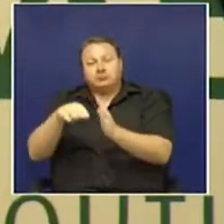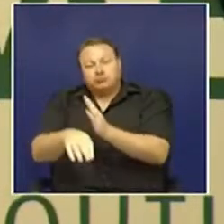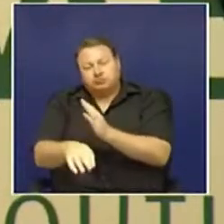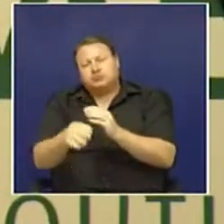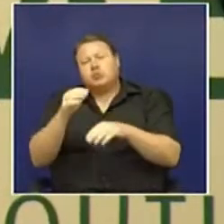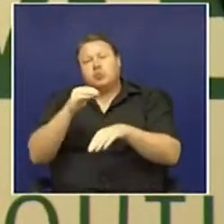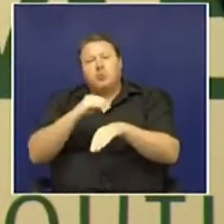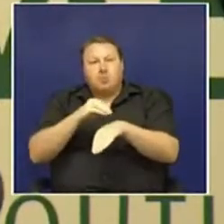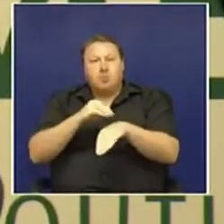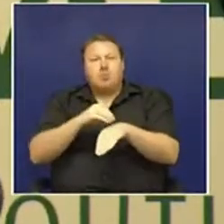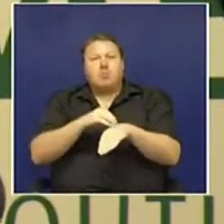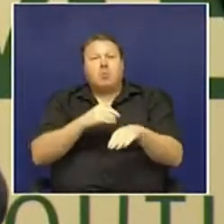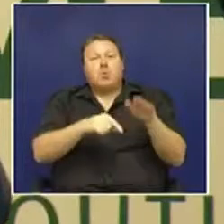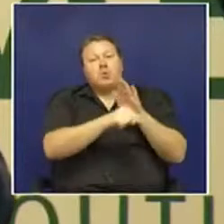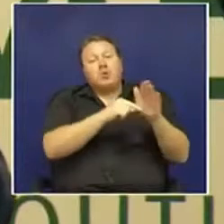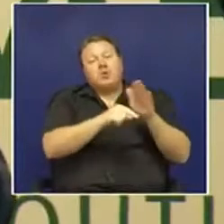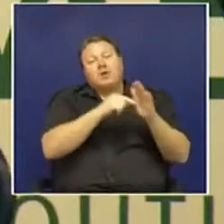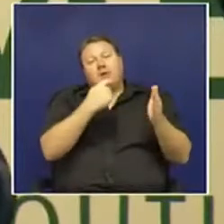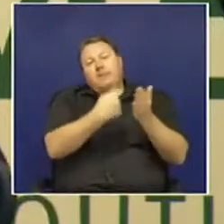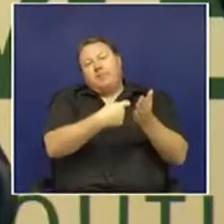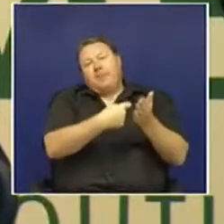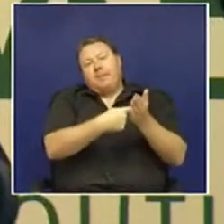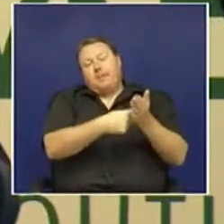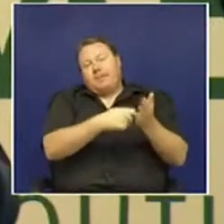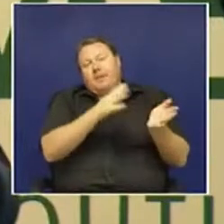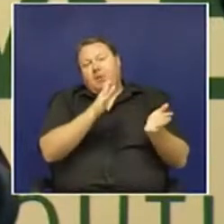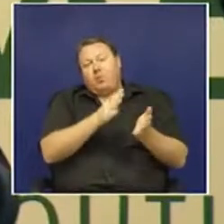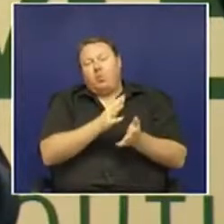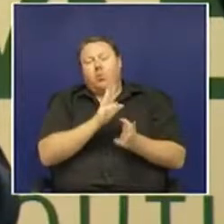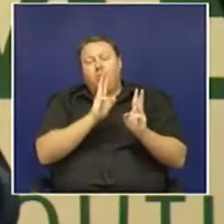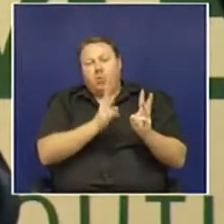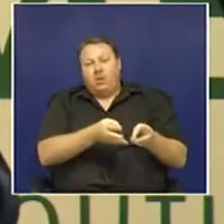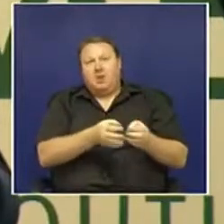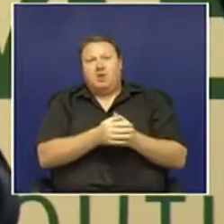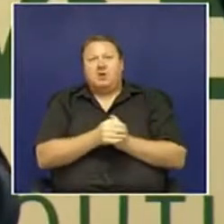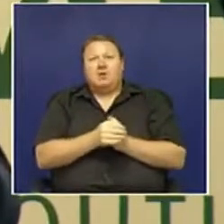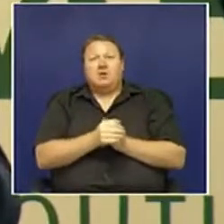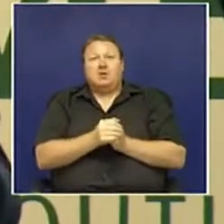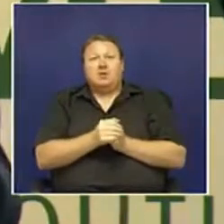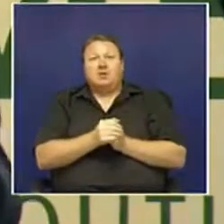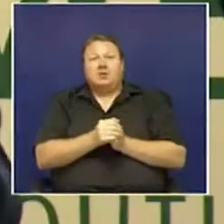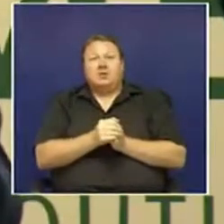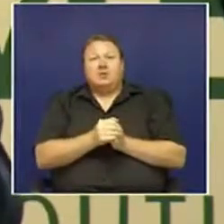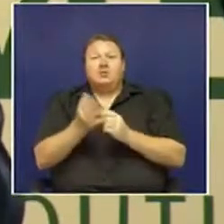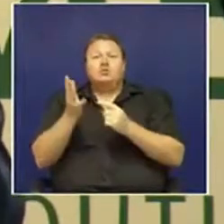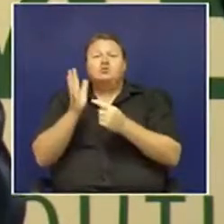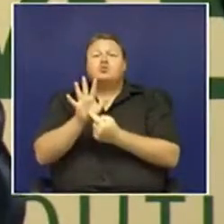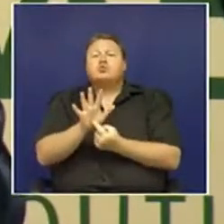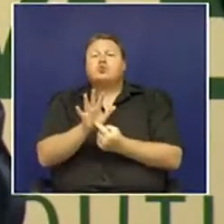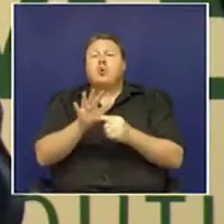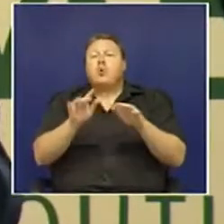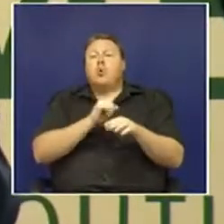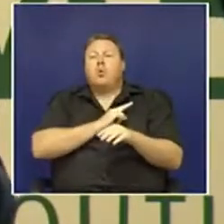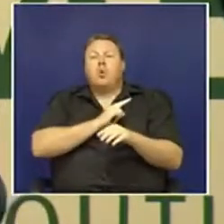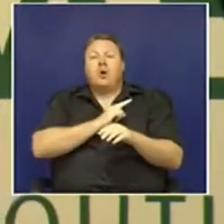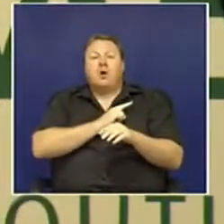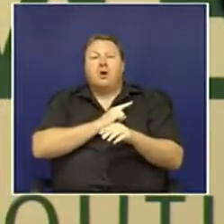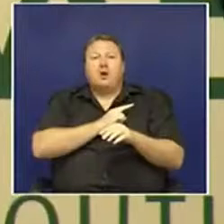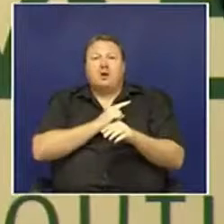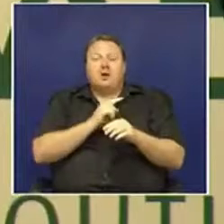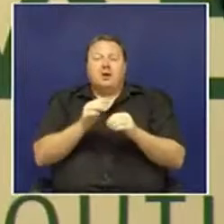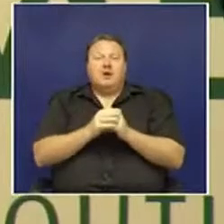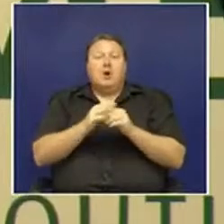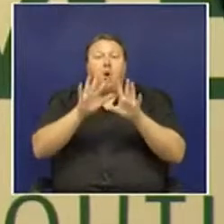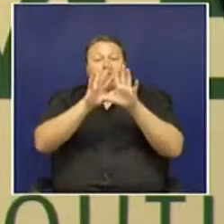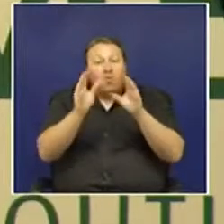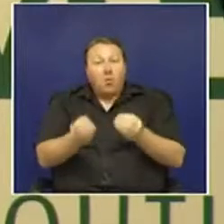This slightly higher debt peak this year reflects weaker nominal GDP growth and our decision to take